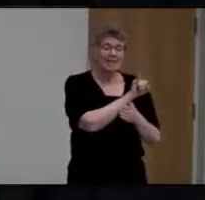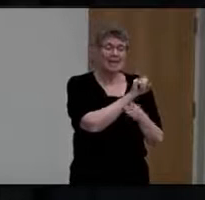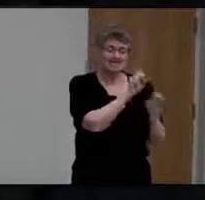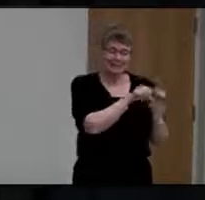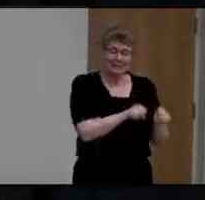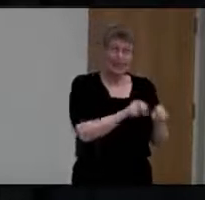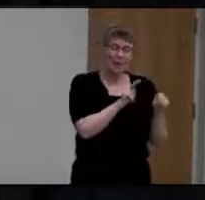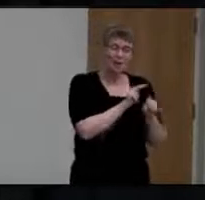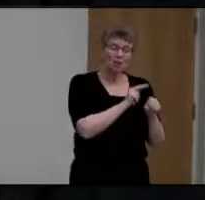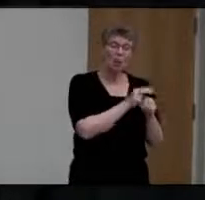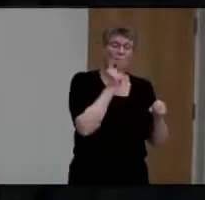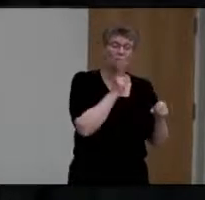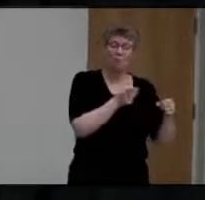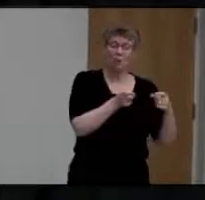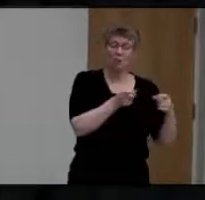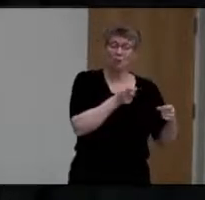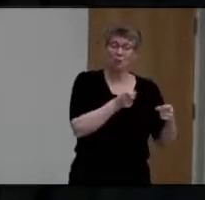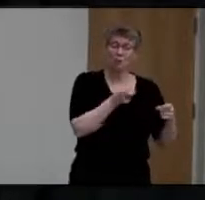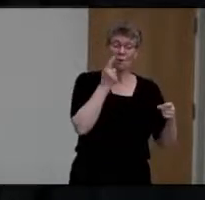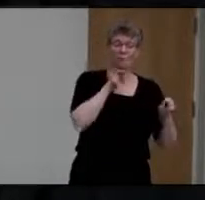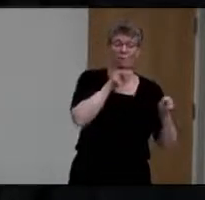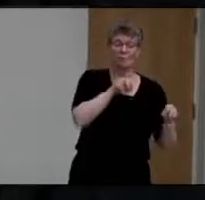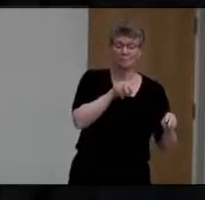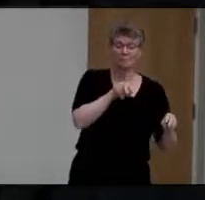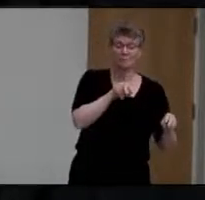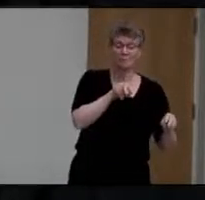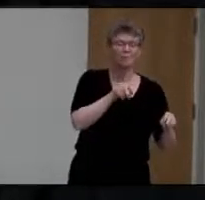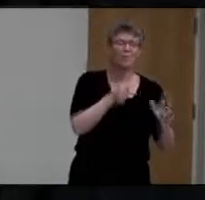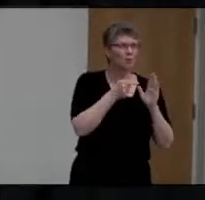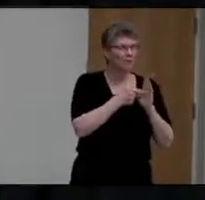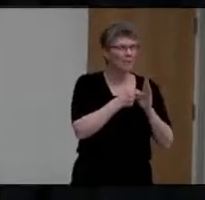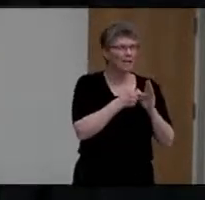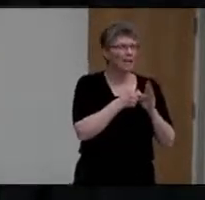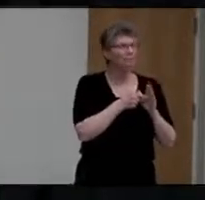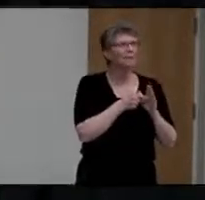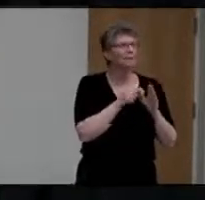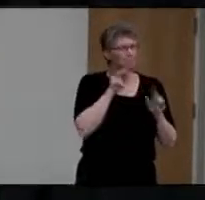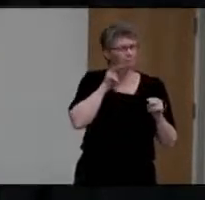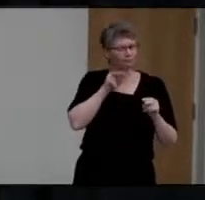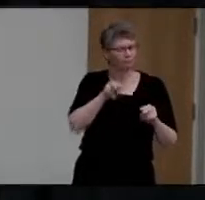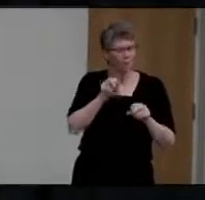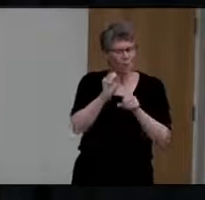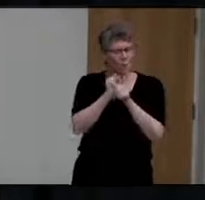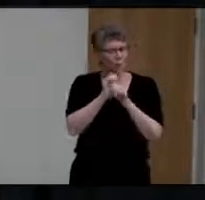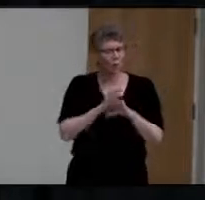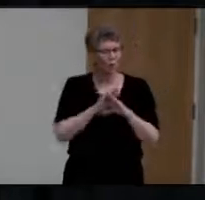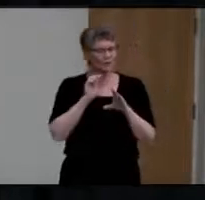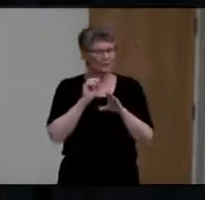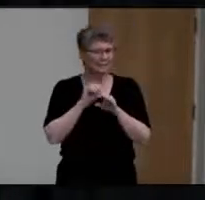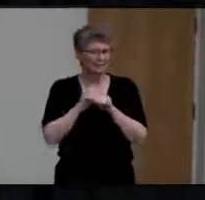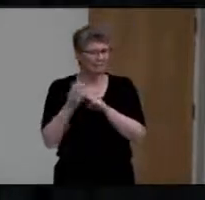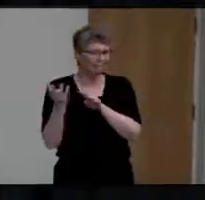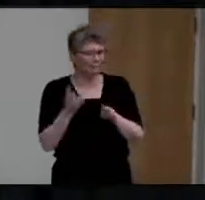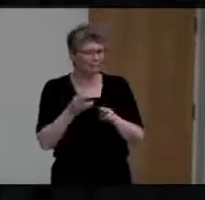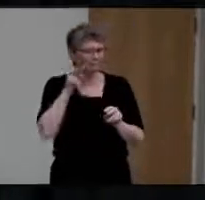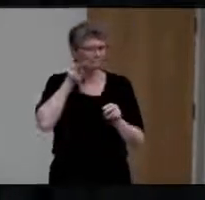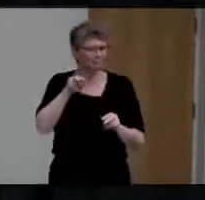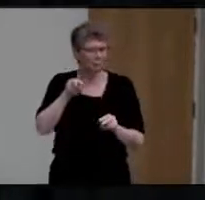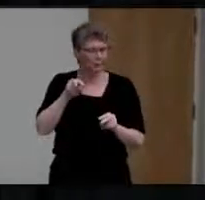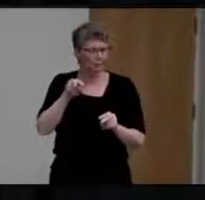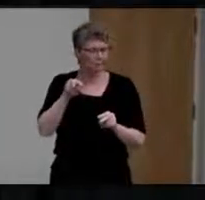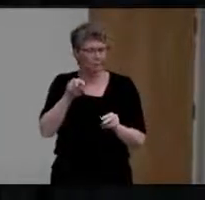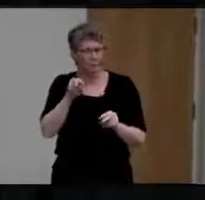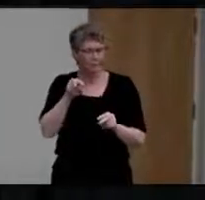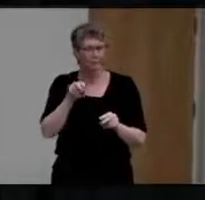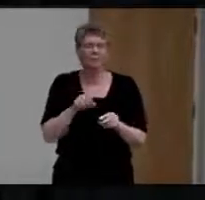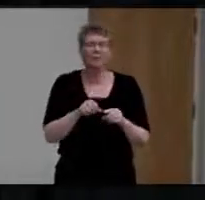like the platform gig workers that I'm talking about. And so I think we need to be very, very careful about who is affected in different